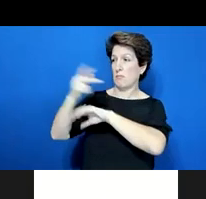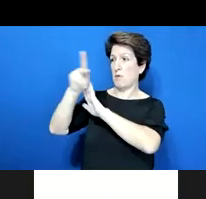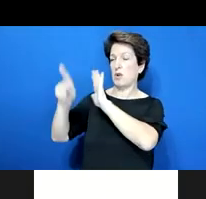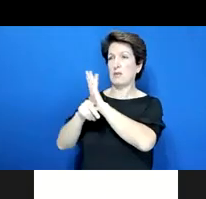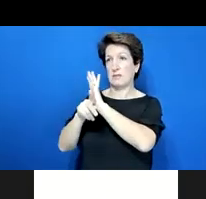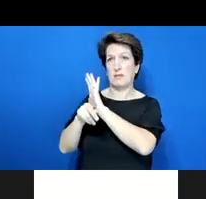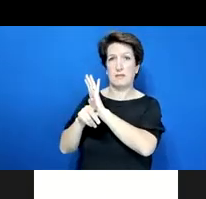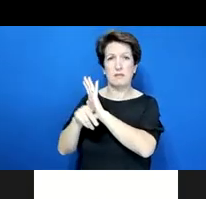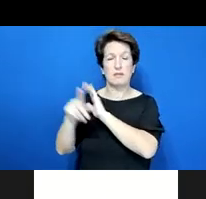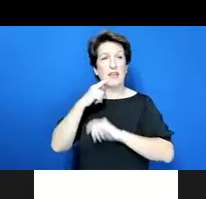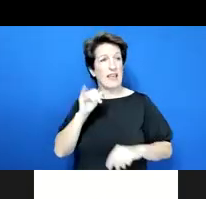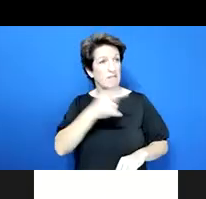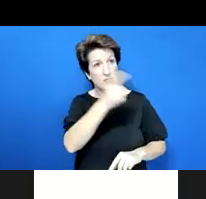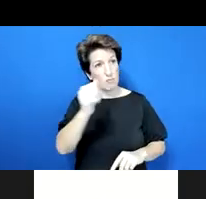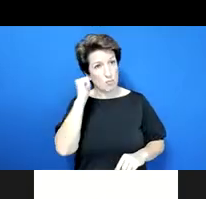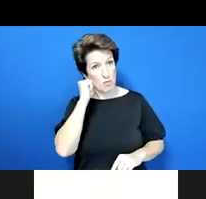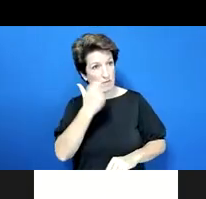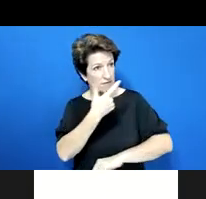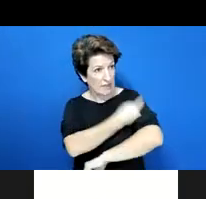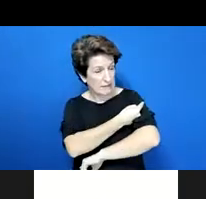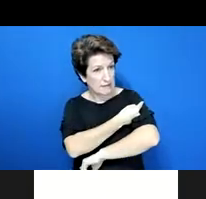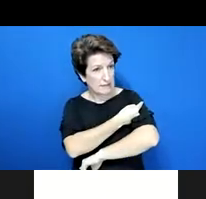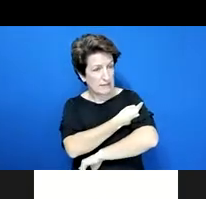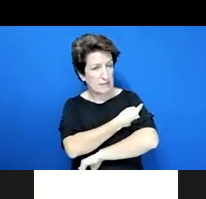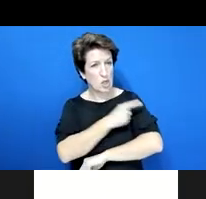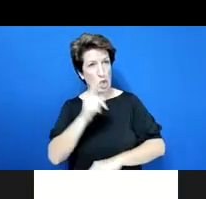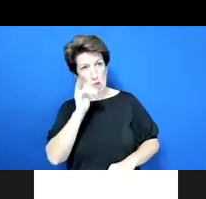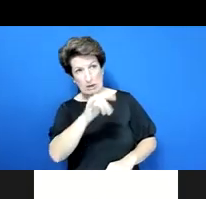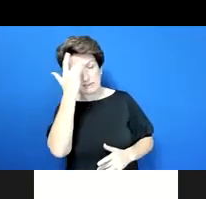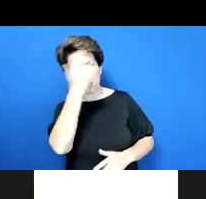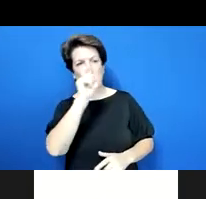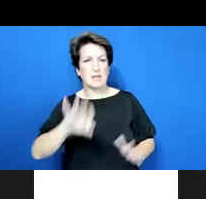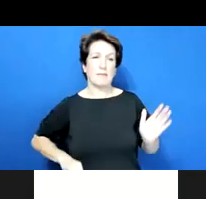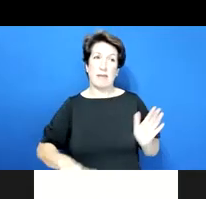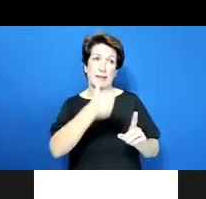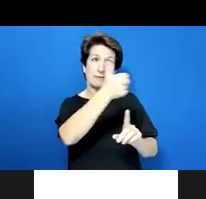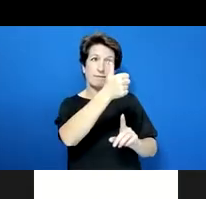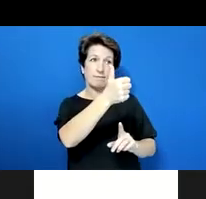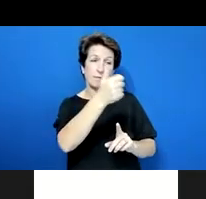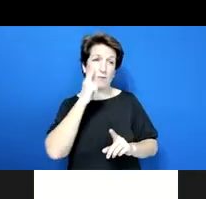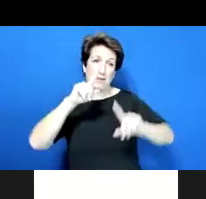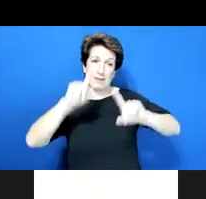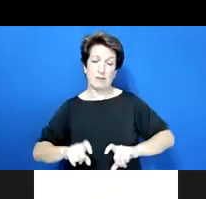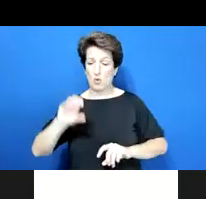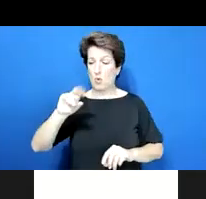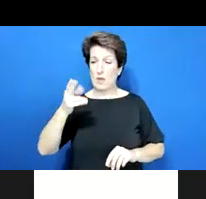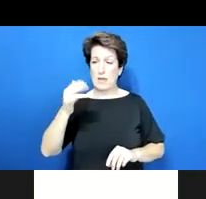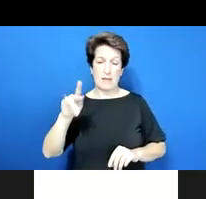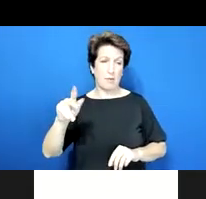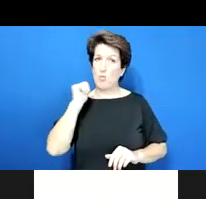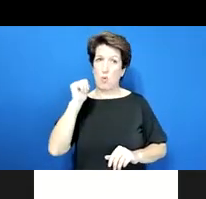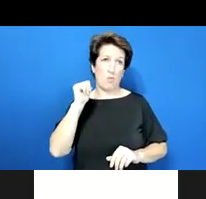facing for like symptoms, so they need to pay, like OHIP does not cover